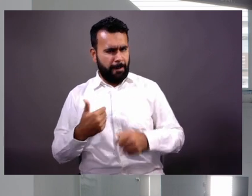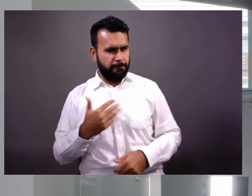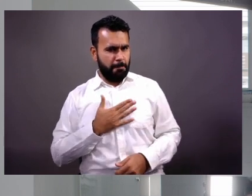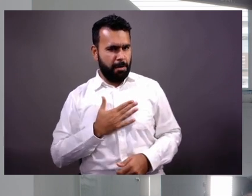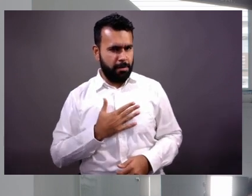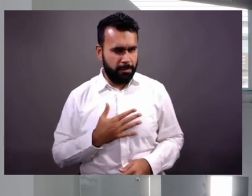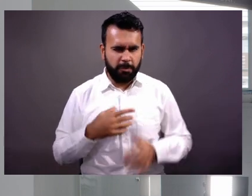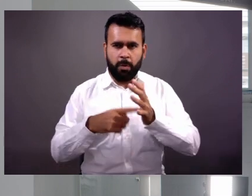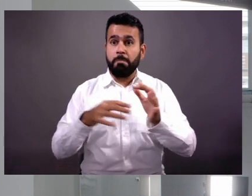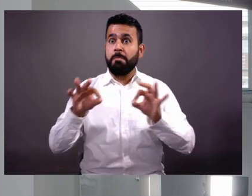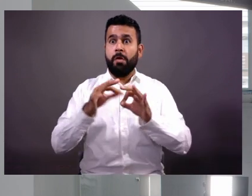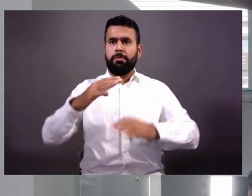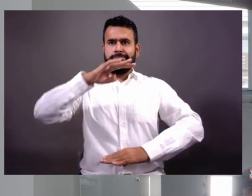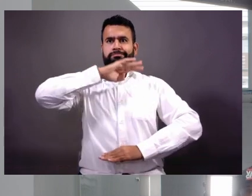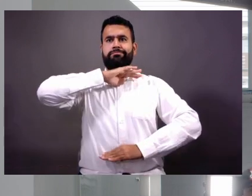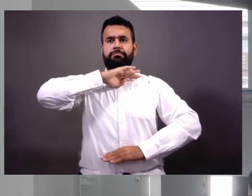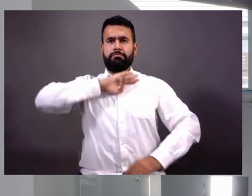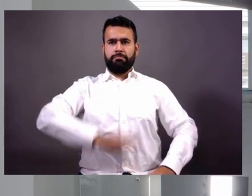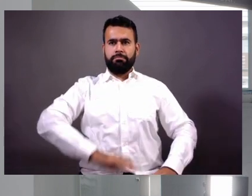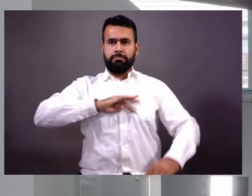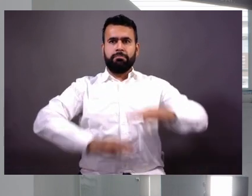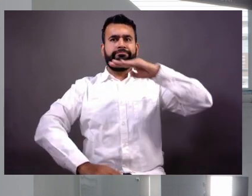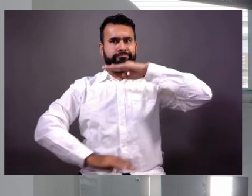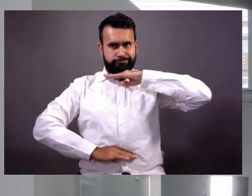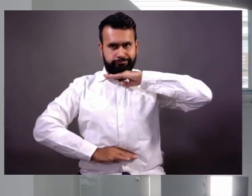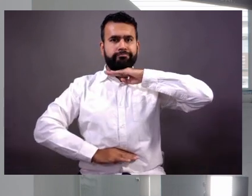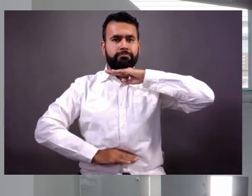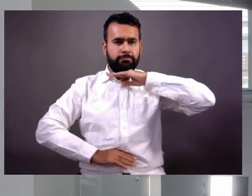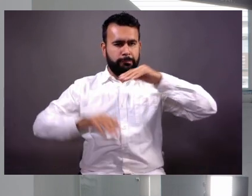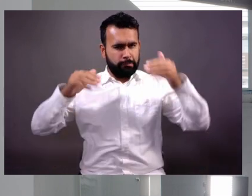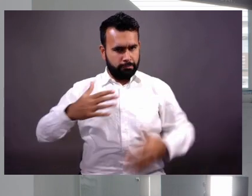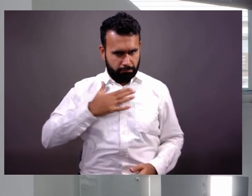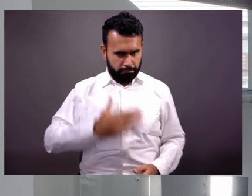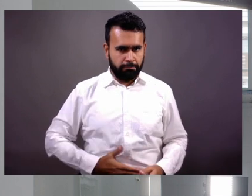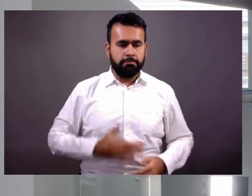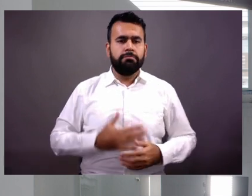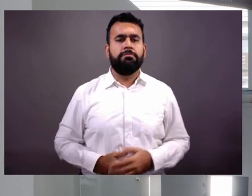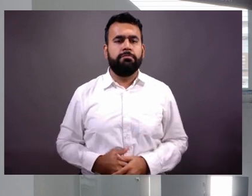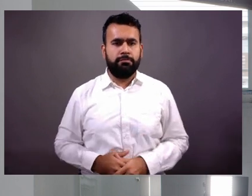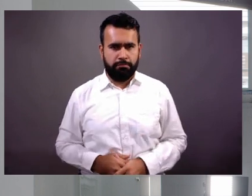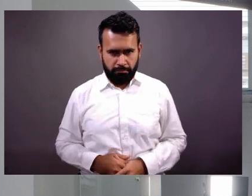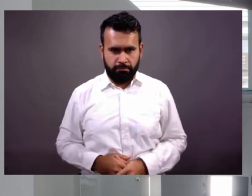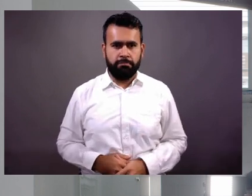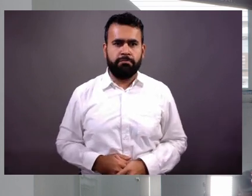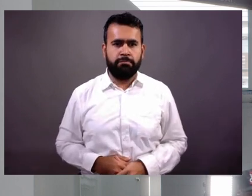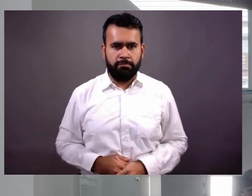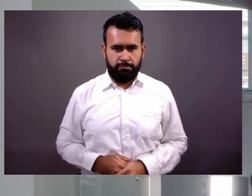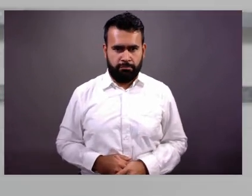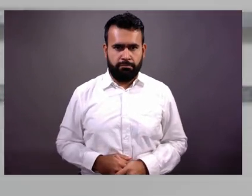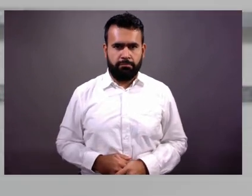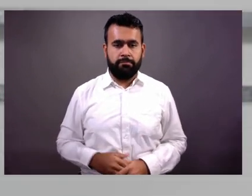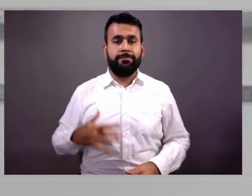adaptation, basically I want you to find a jump in your torso. So the jump in your torso could be maybe from the tail, maybe you can push off of